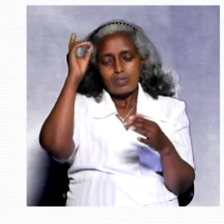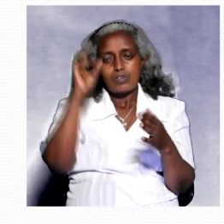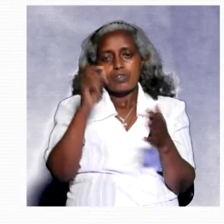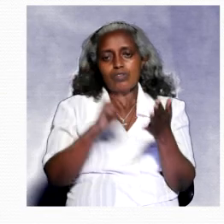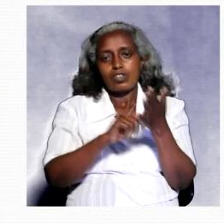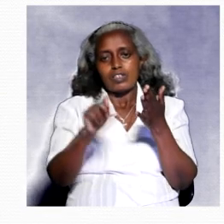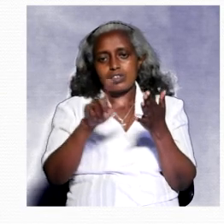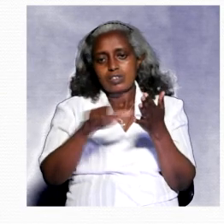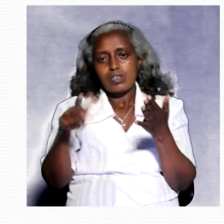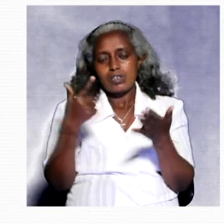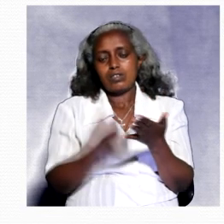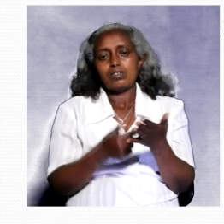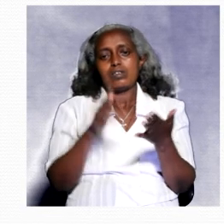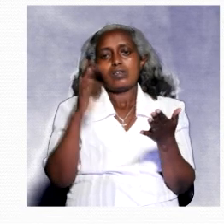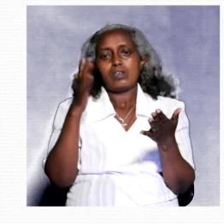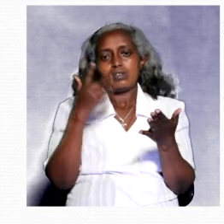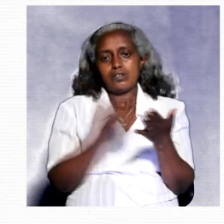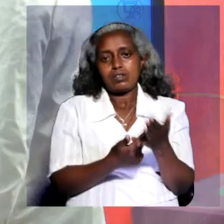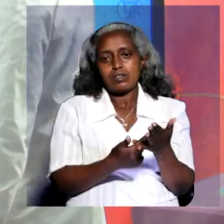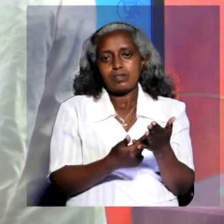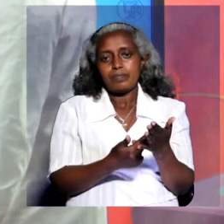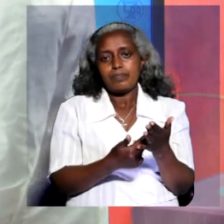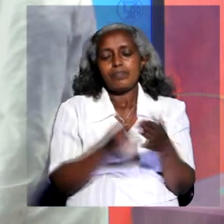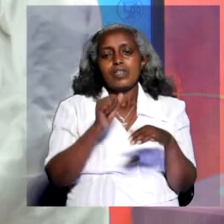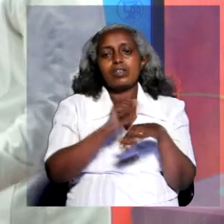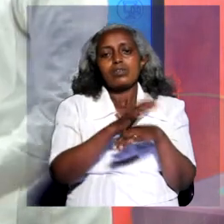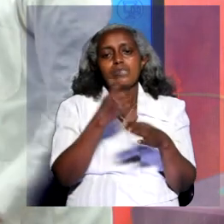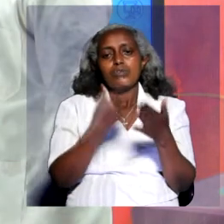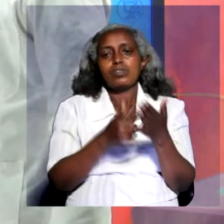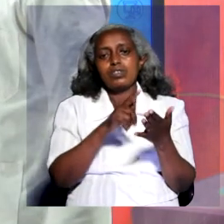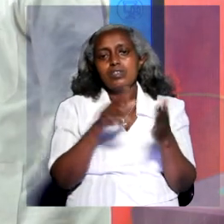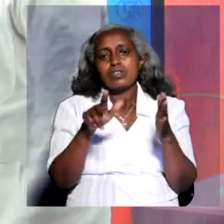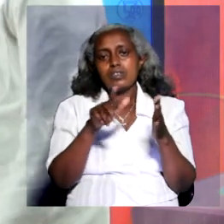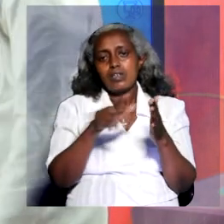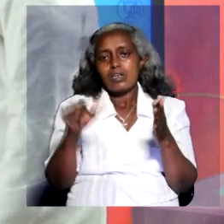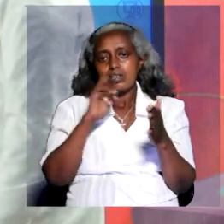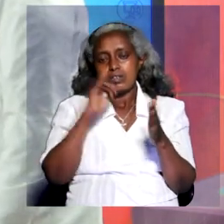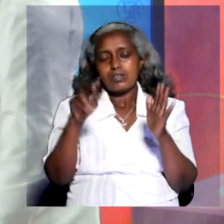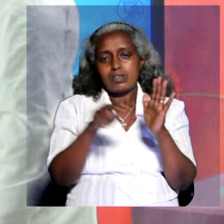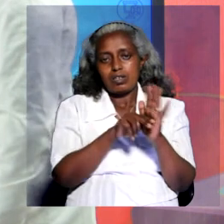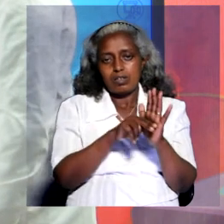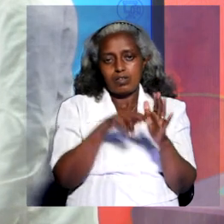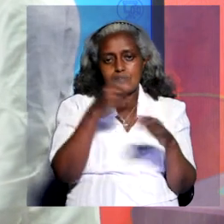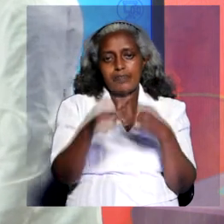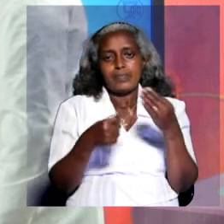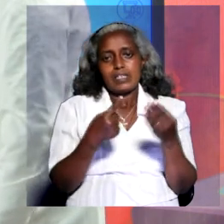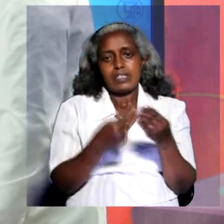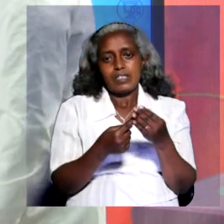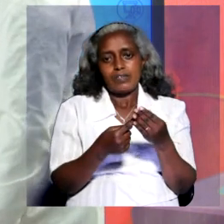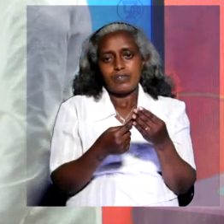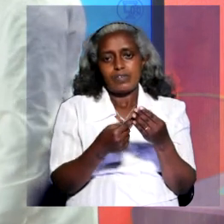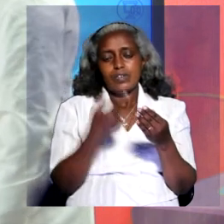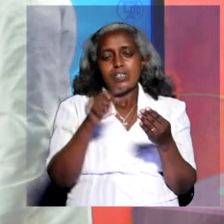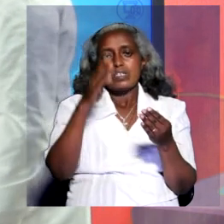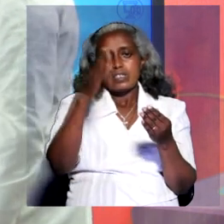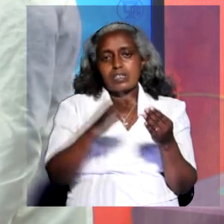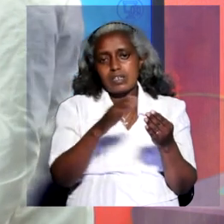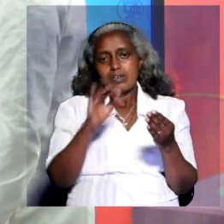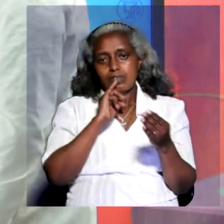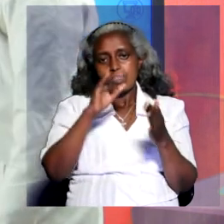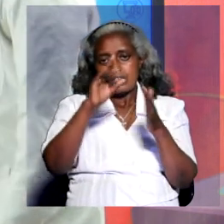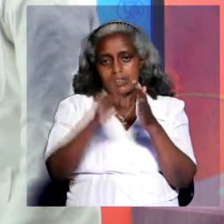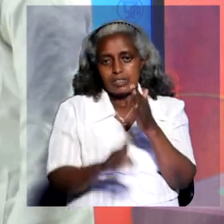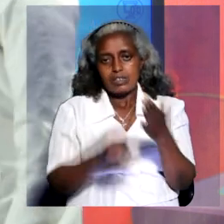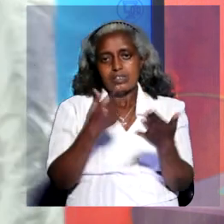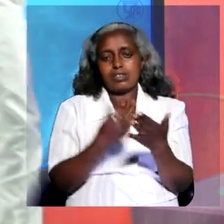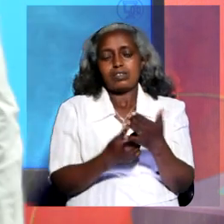tangent line will be like this. So, the slope of such line is negative. Therefore, the graph is decreasing for this